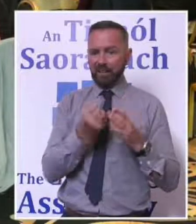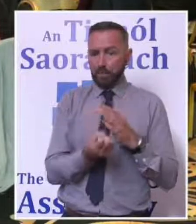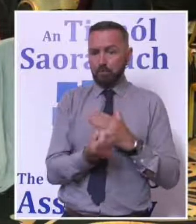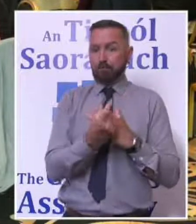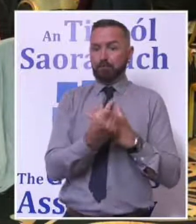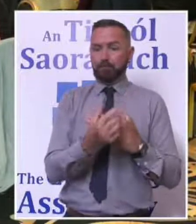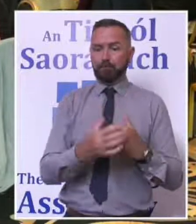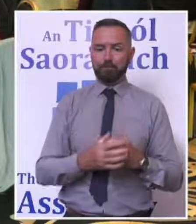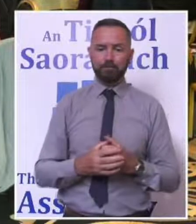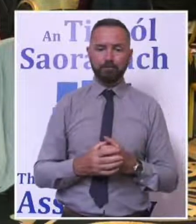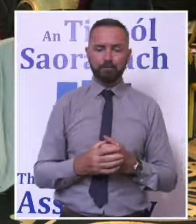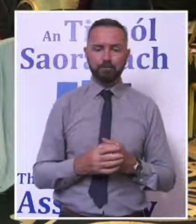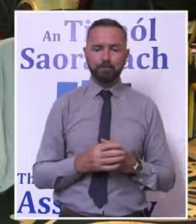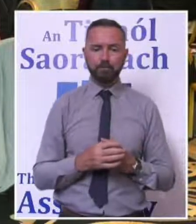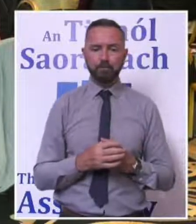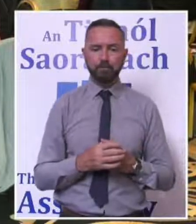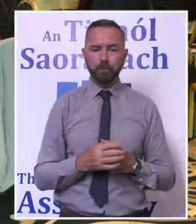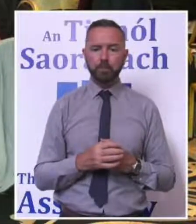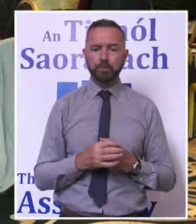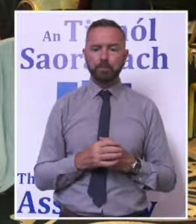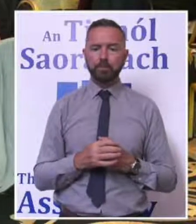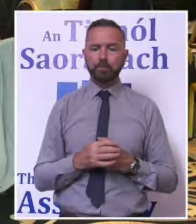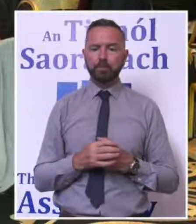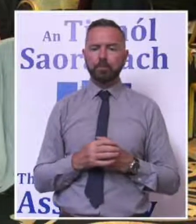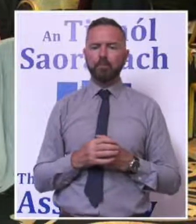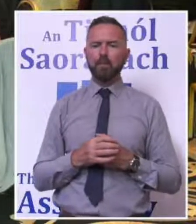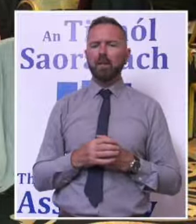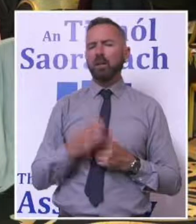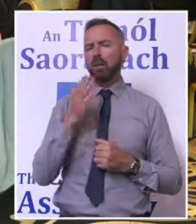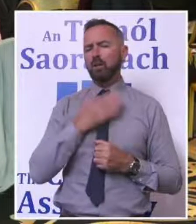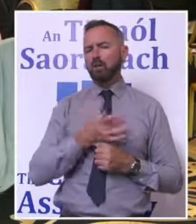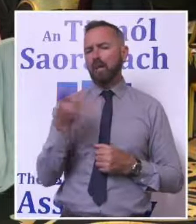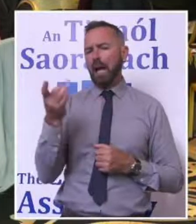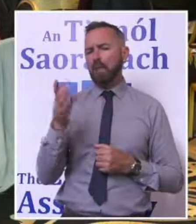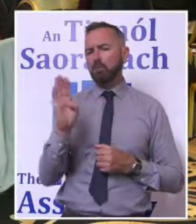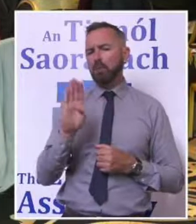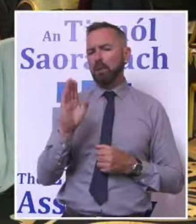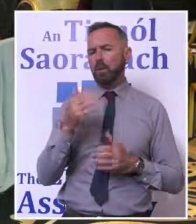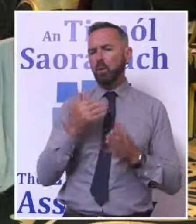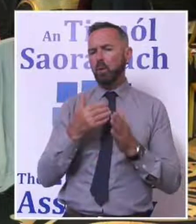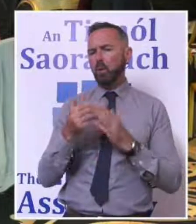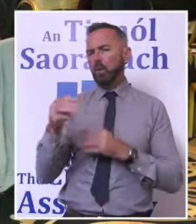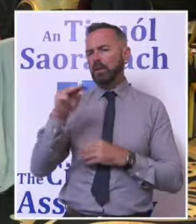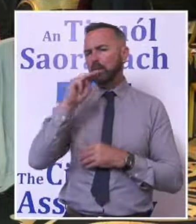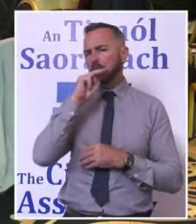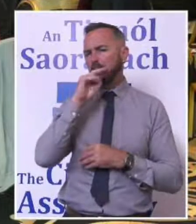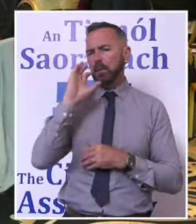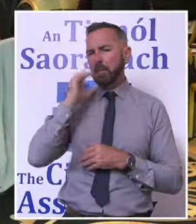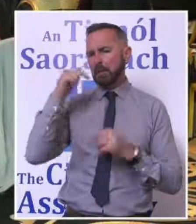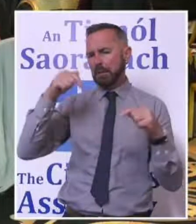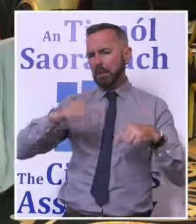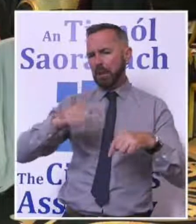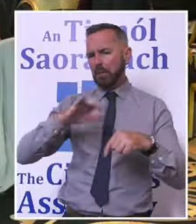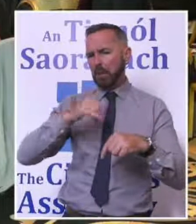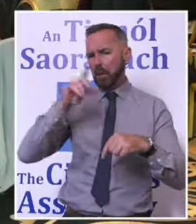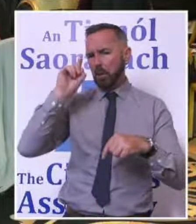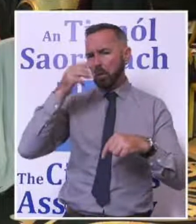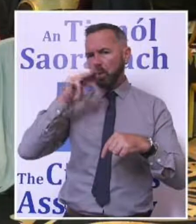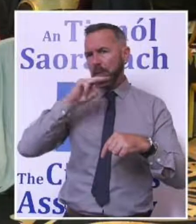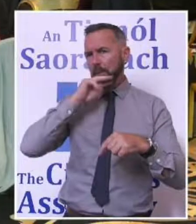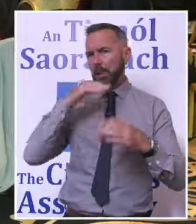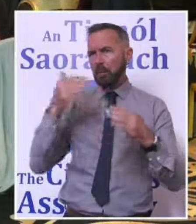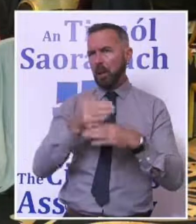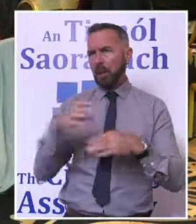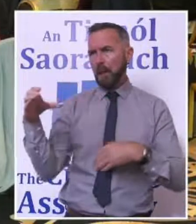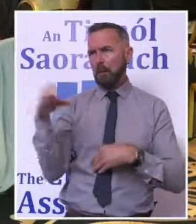Can I expand on that, Bree? Just what does that mean? That mightn't land with people when you say that Limerick have appointed a